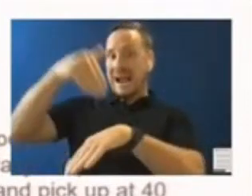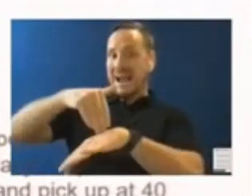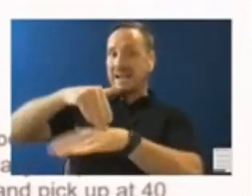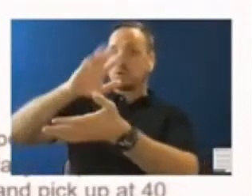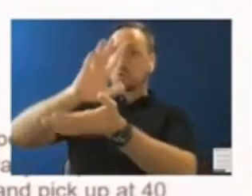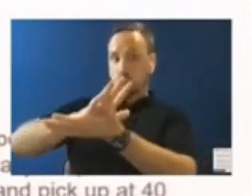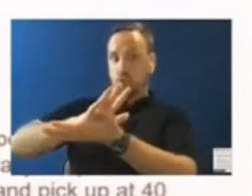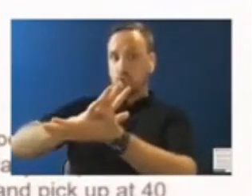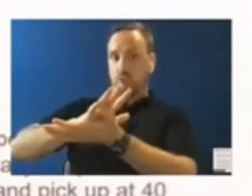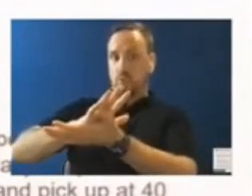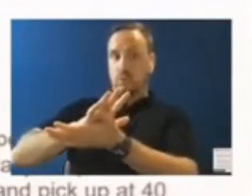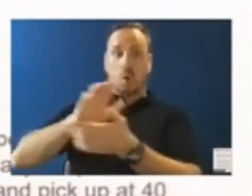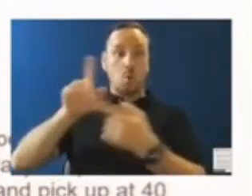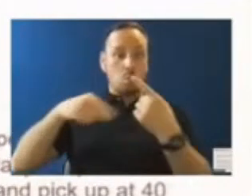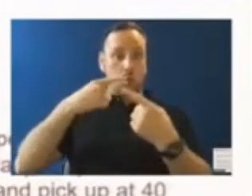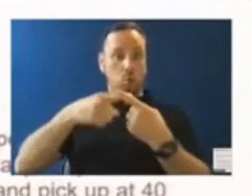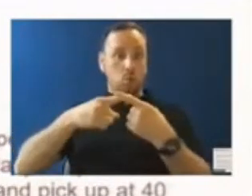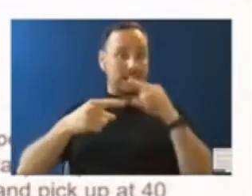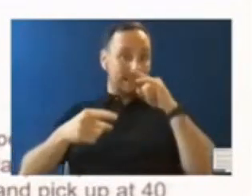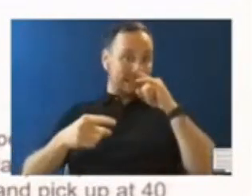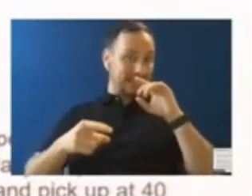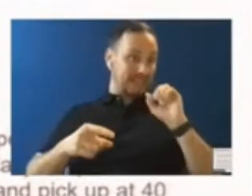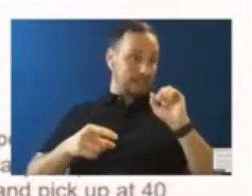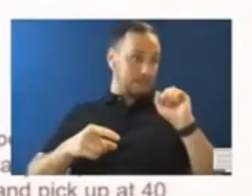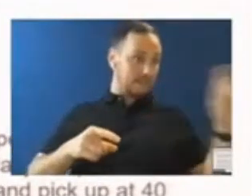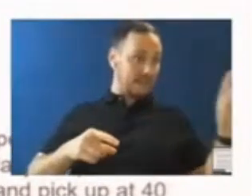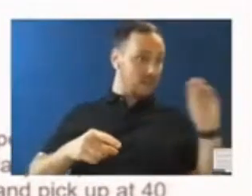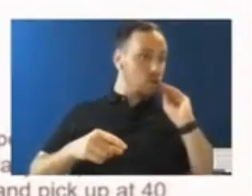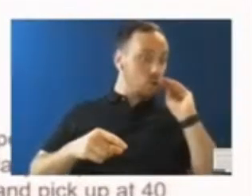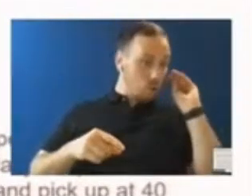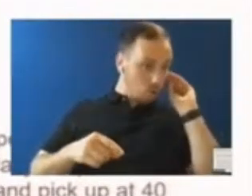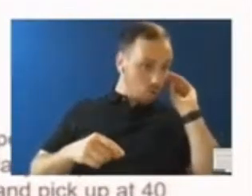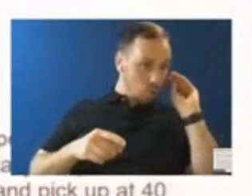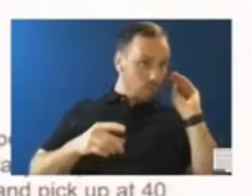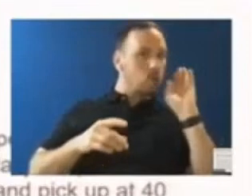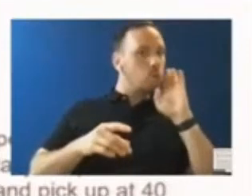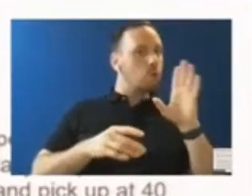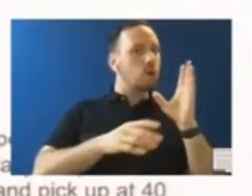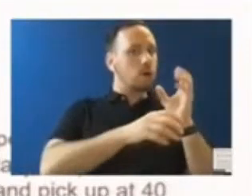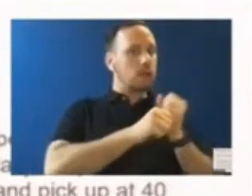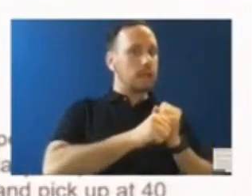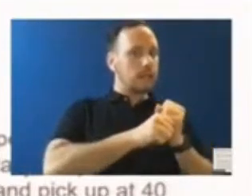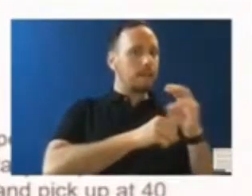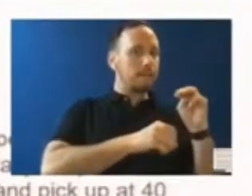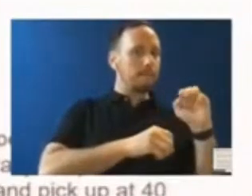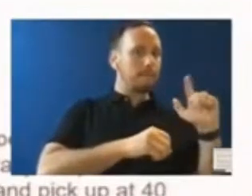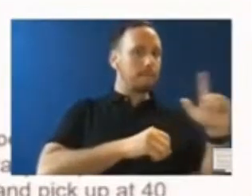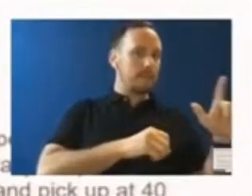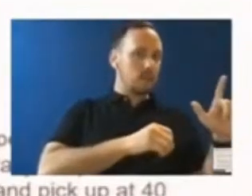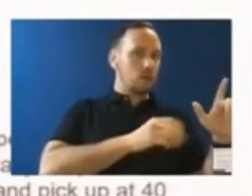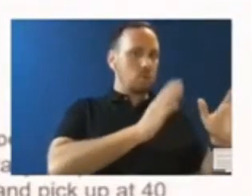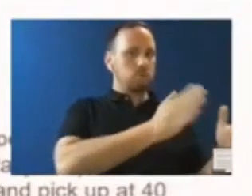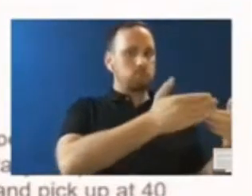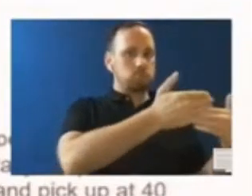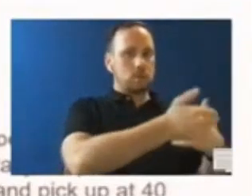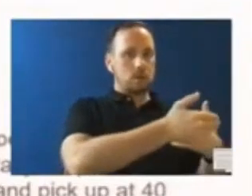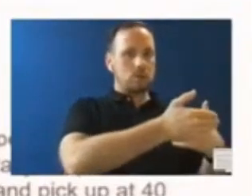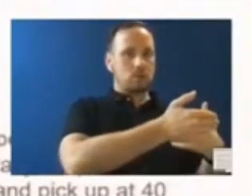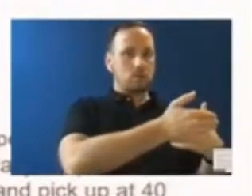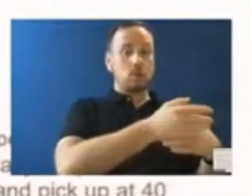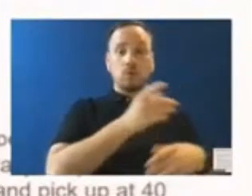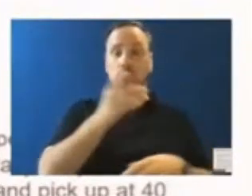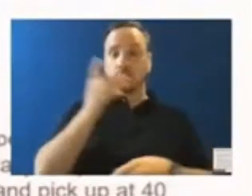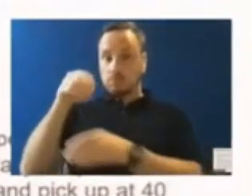rotation, they can still, and we encourage them to do so, receive the meal bundles. So when you're in school, it's the daily breakfast and